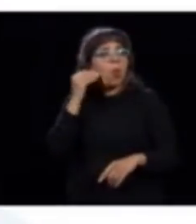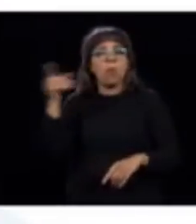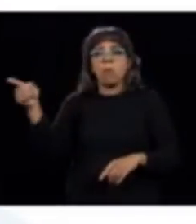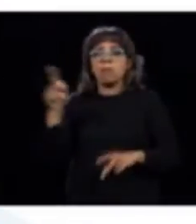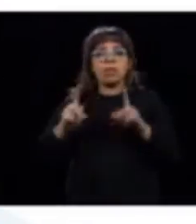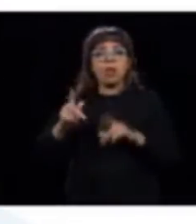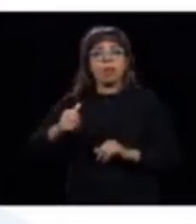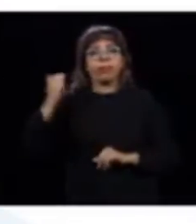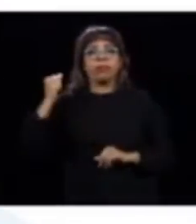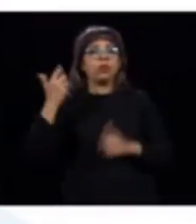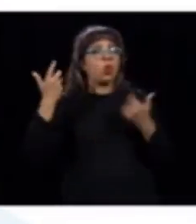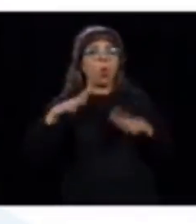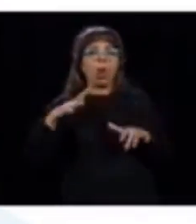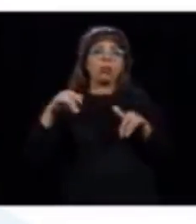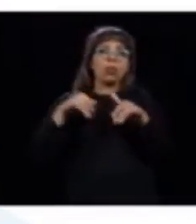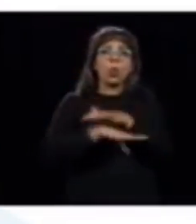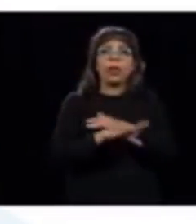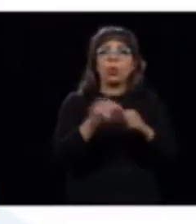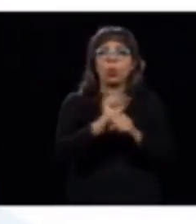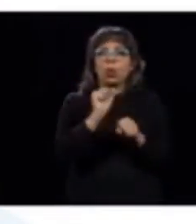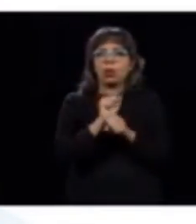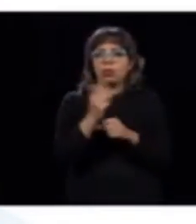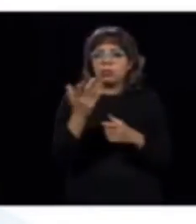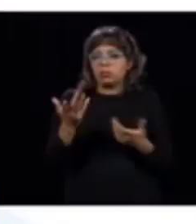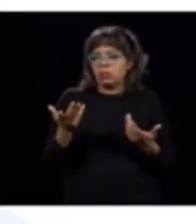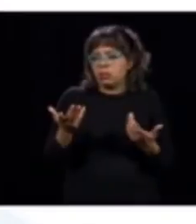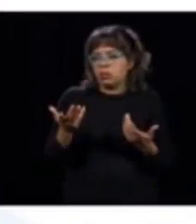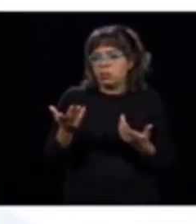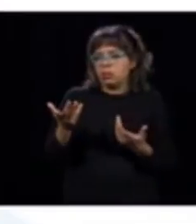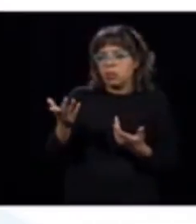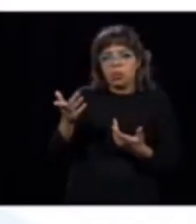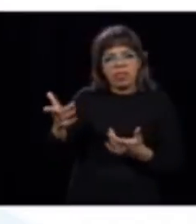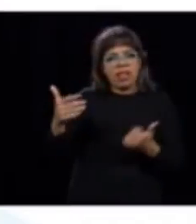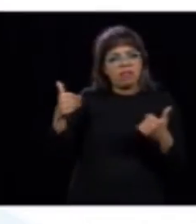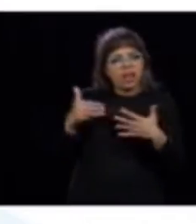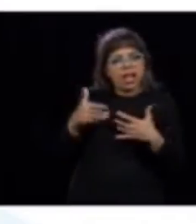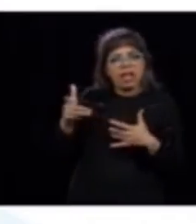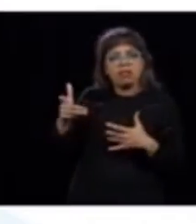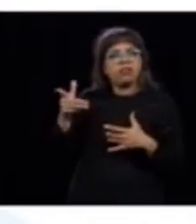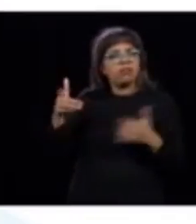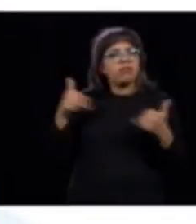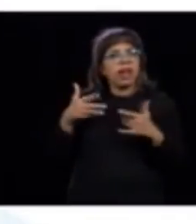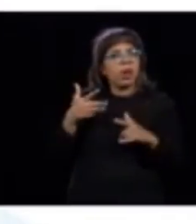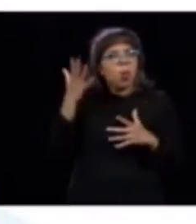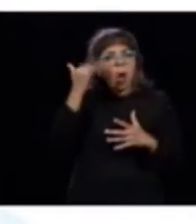means? can health care workers help to not go to work?